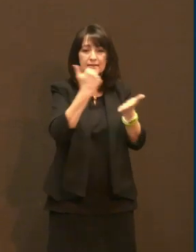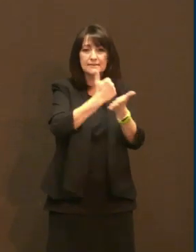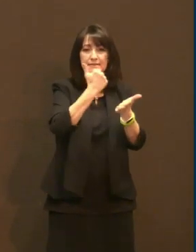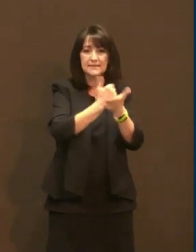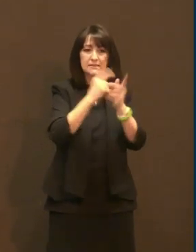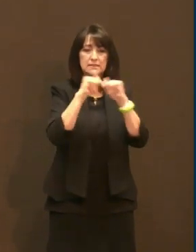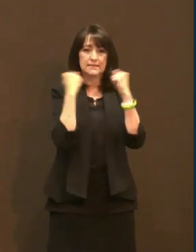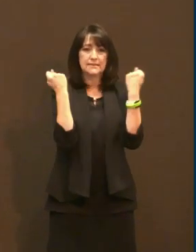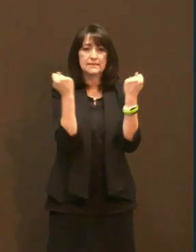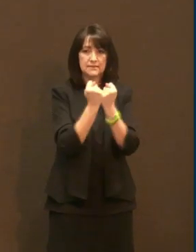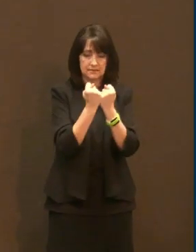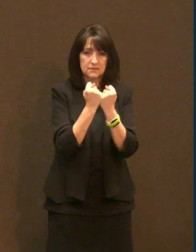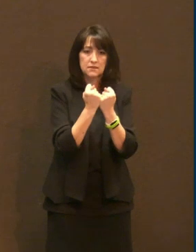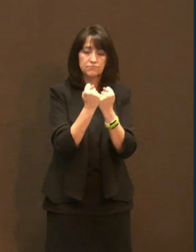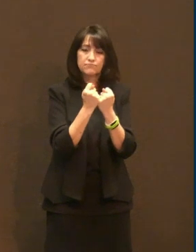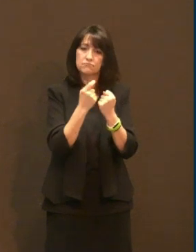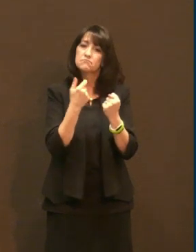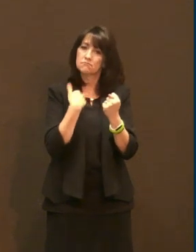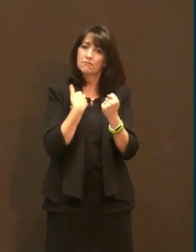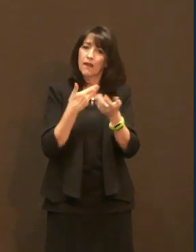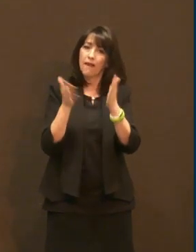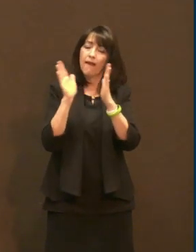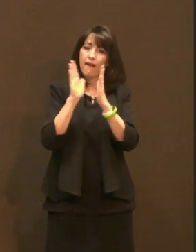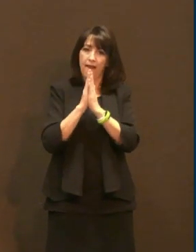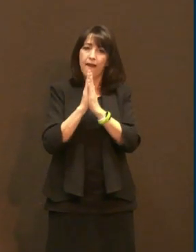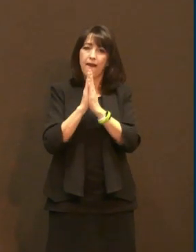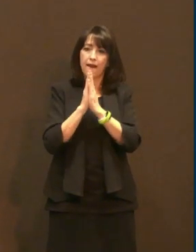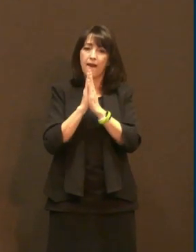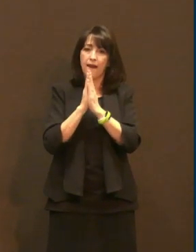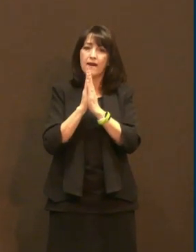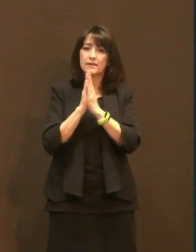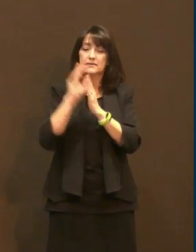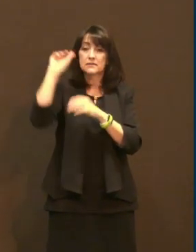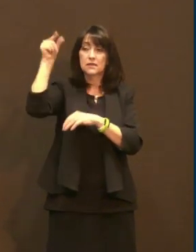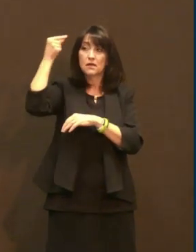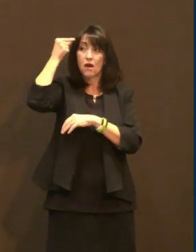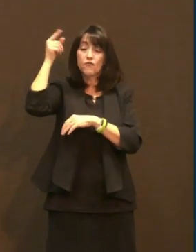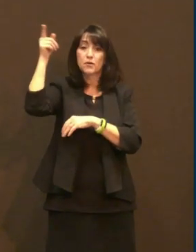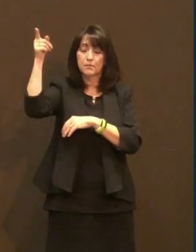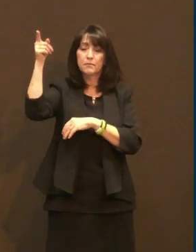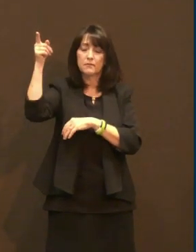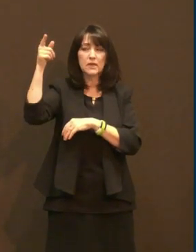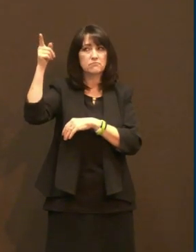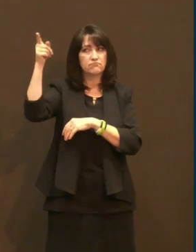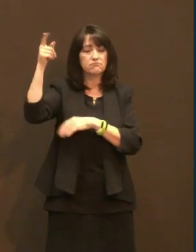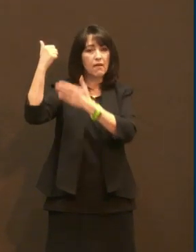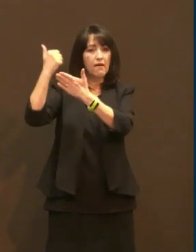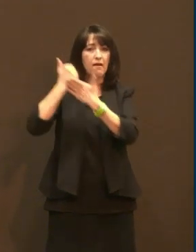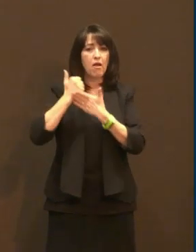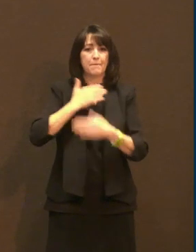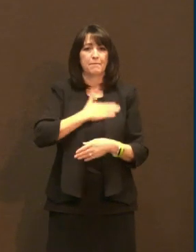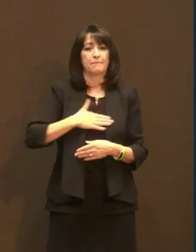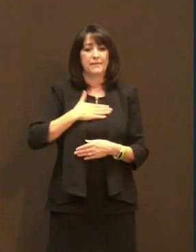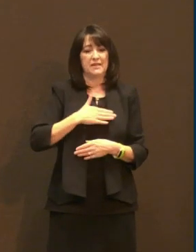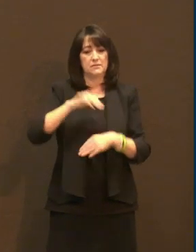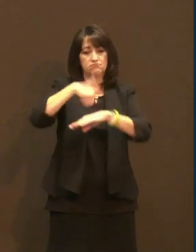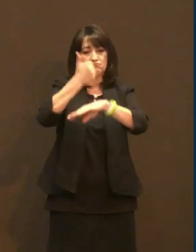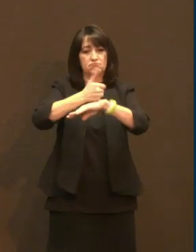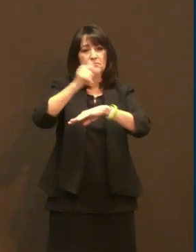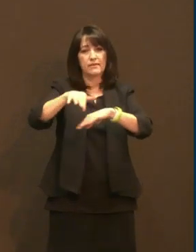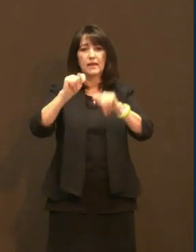this asset to help support us in our support of long-term care facilities. We've had this team